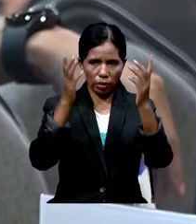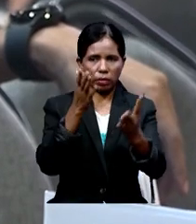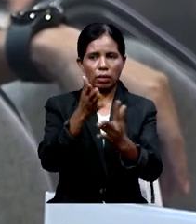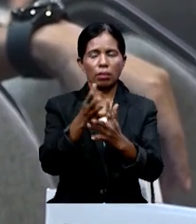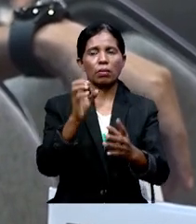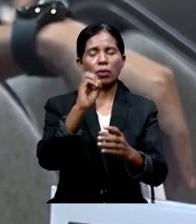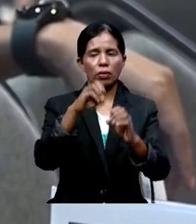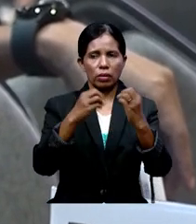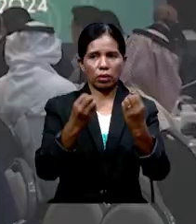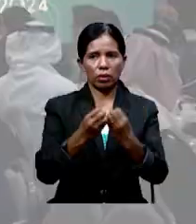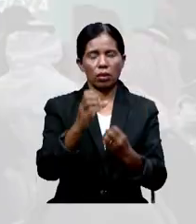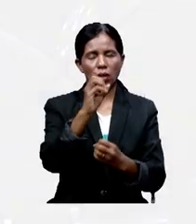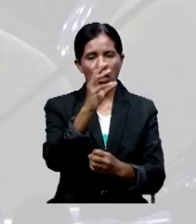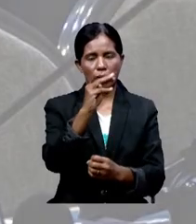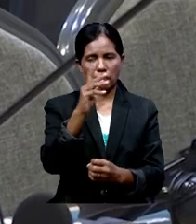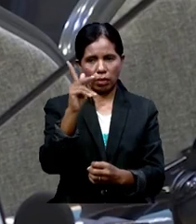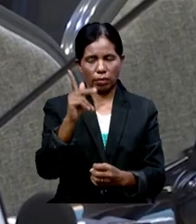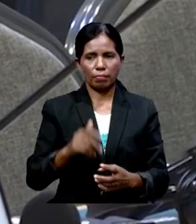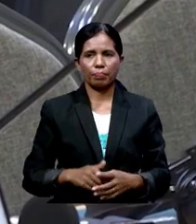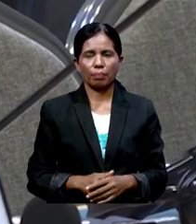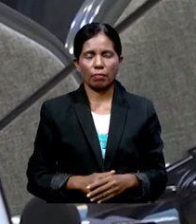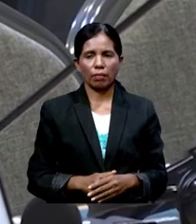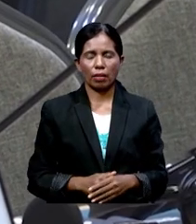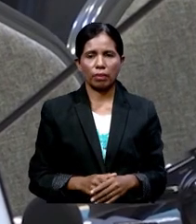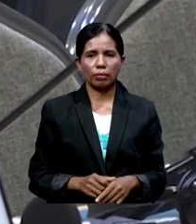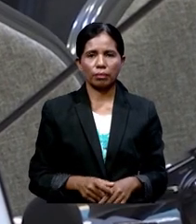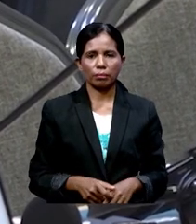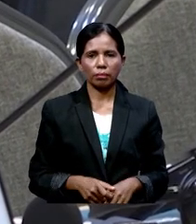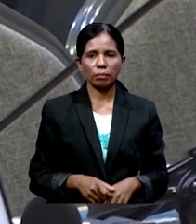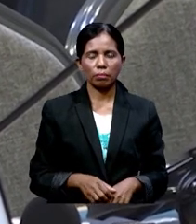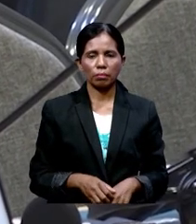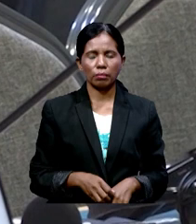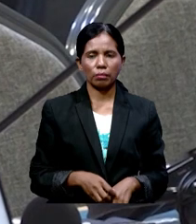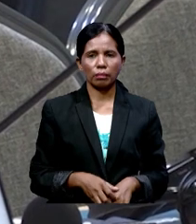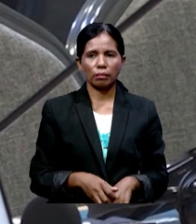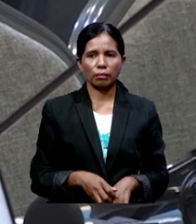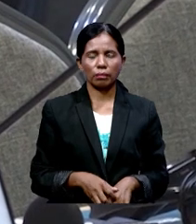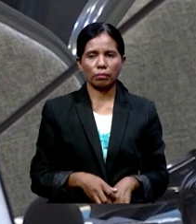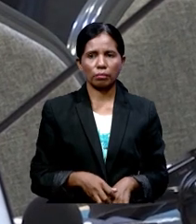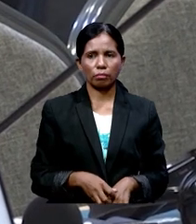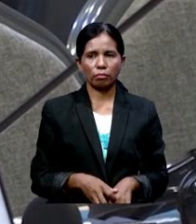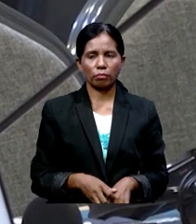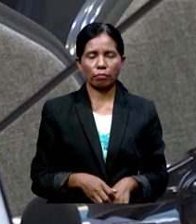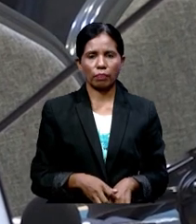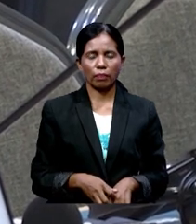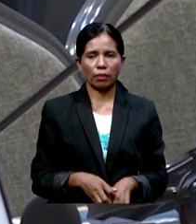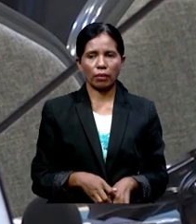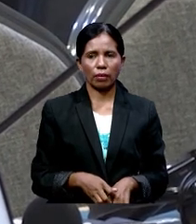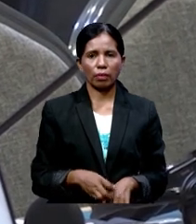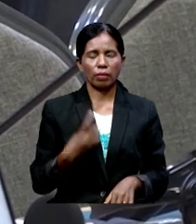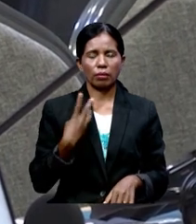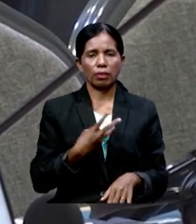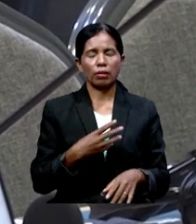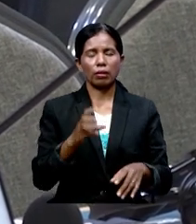refere. The United States has been providing technical assistance through USAID to support Timor-Leste's development of